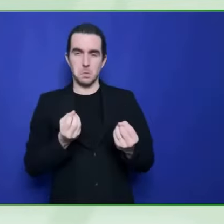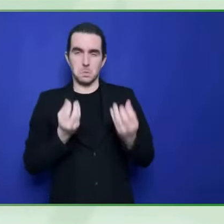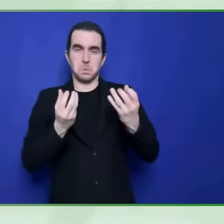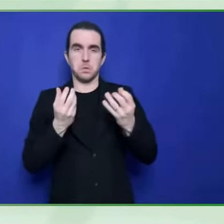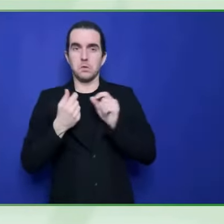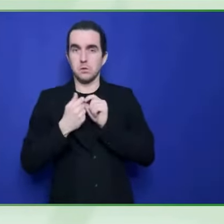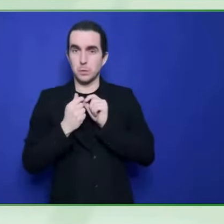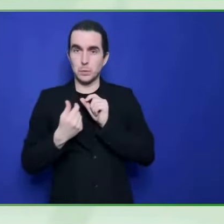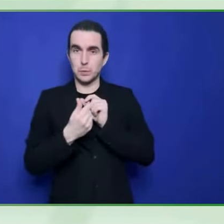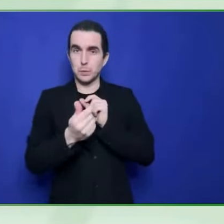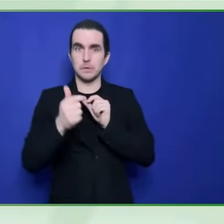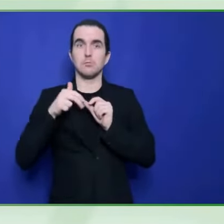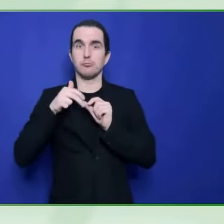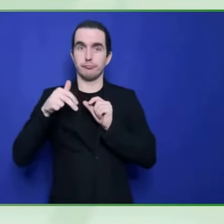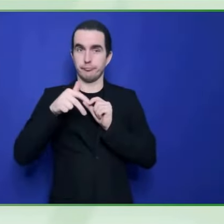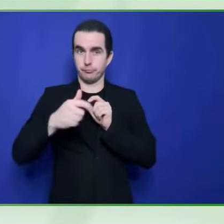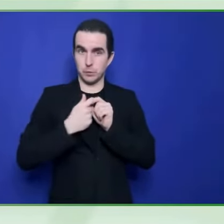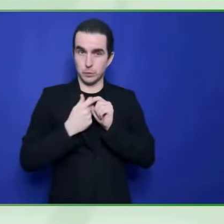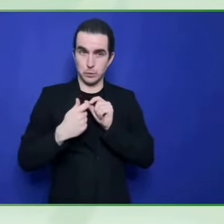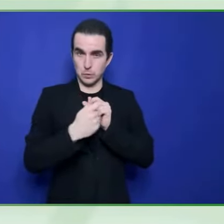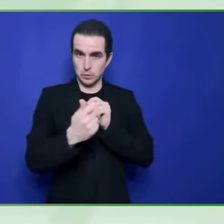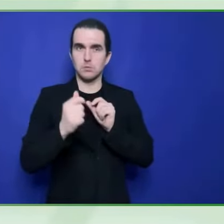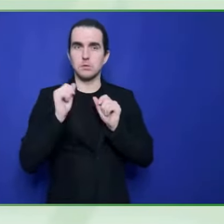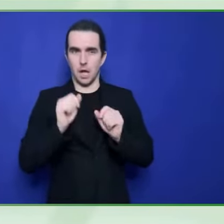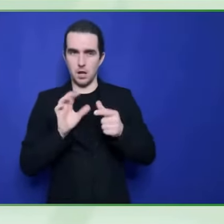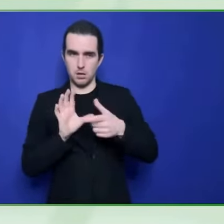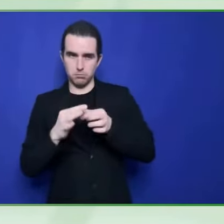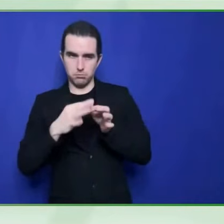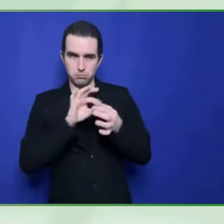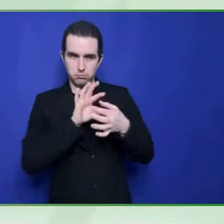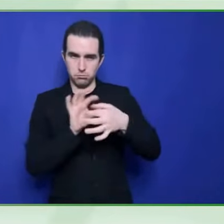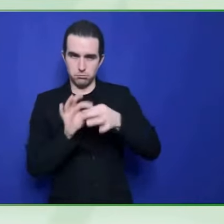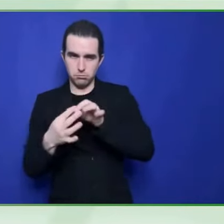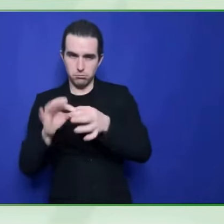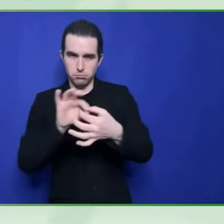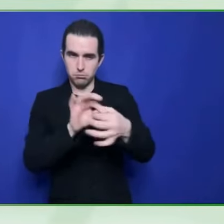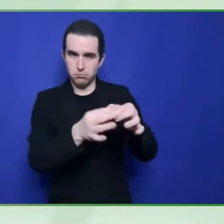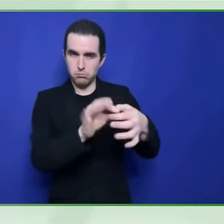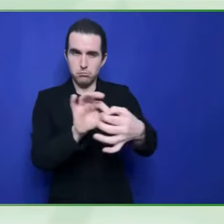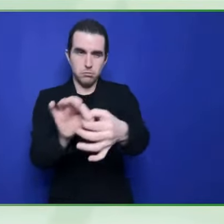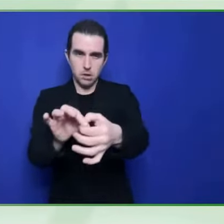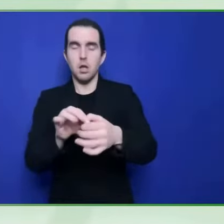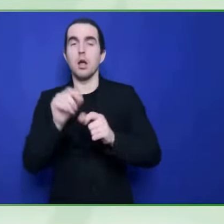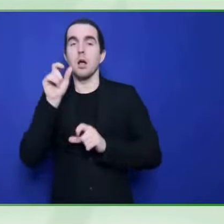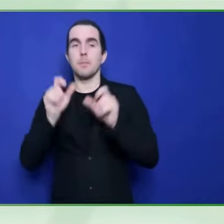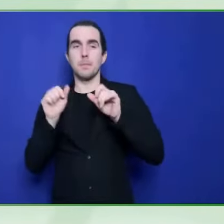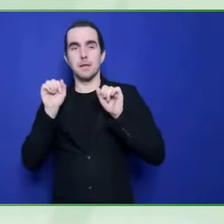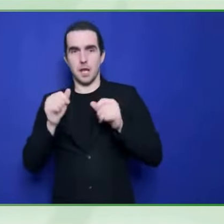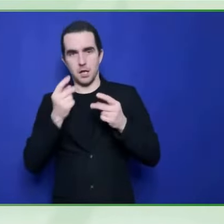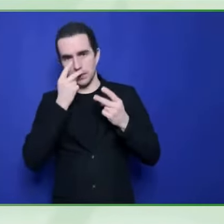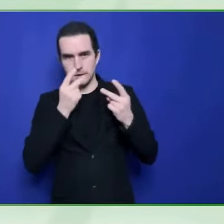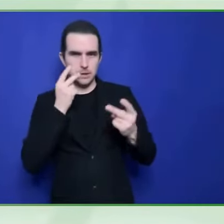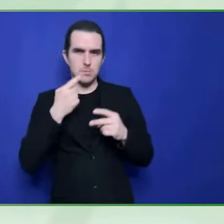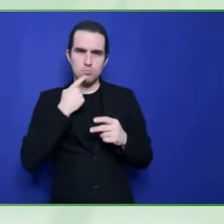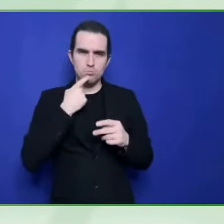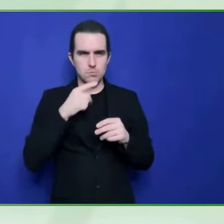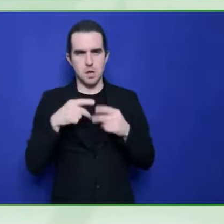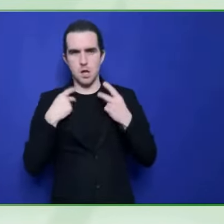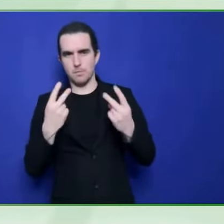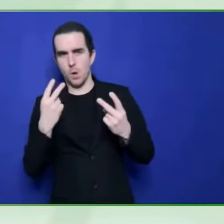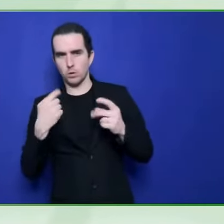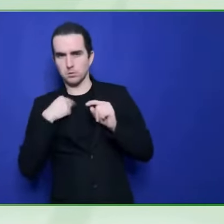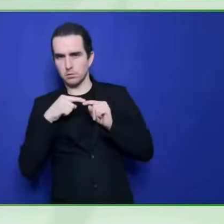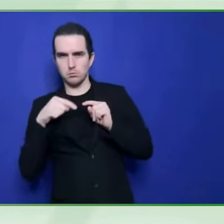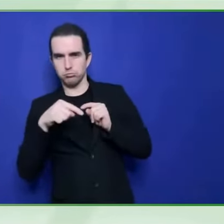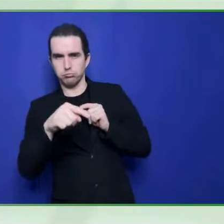ways. And I should say that our users have really ranged much wider than we had ever expected.